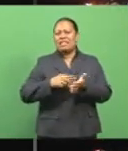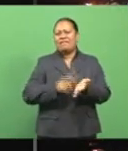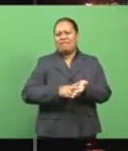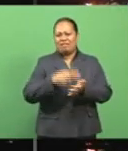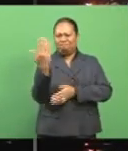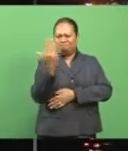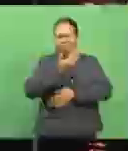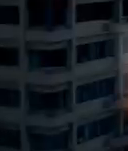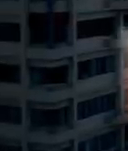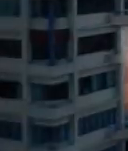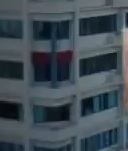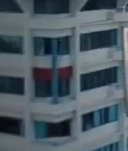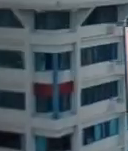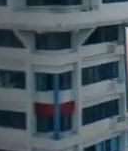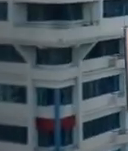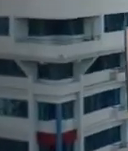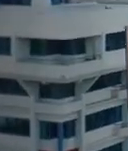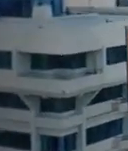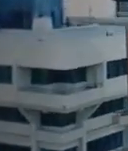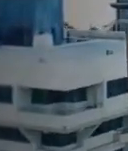amid coronavirus.